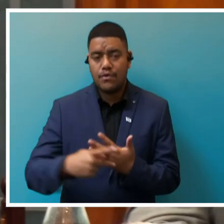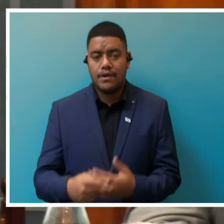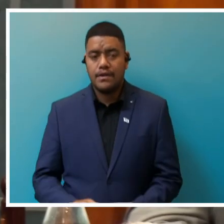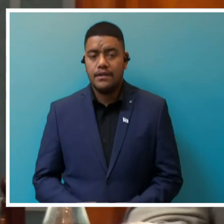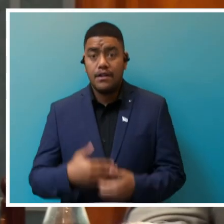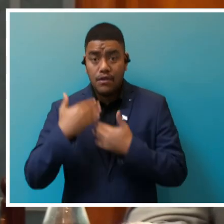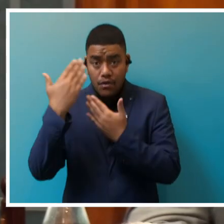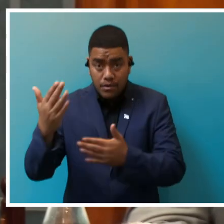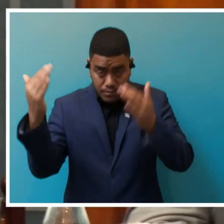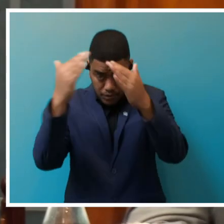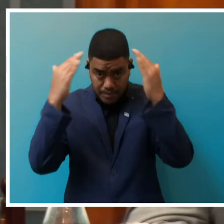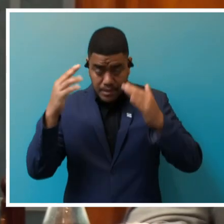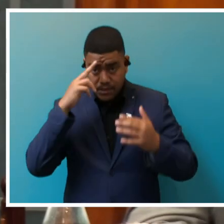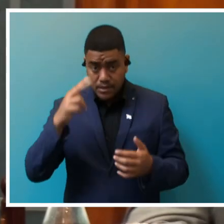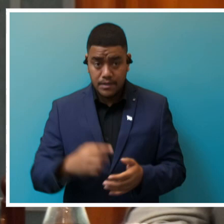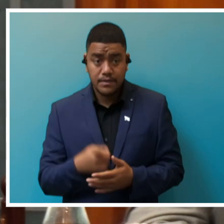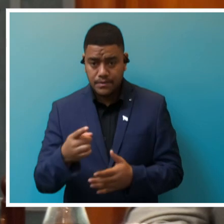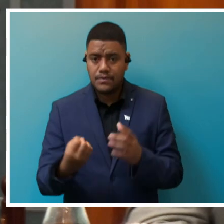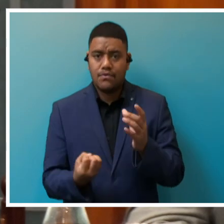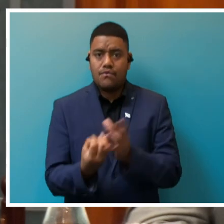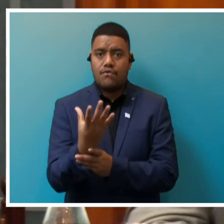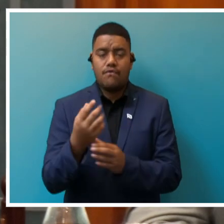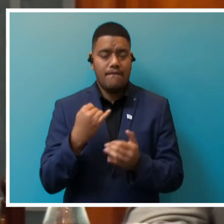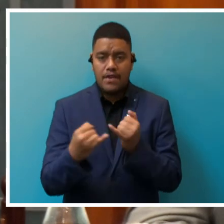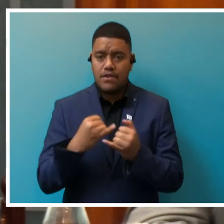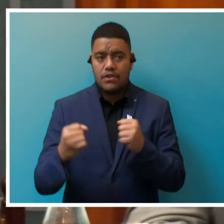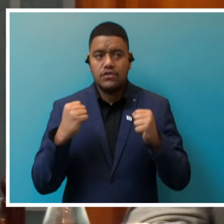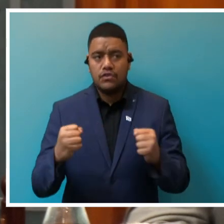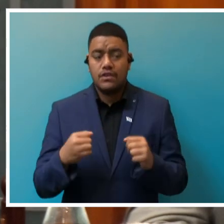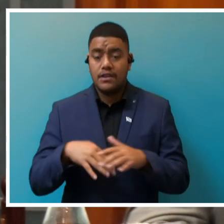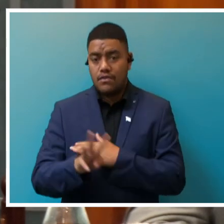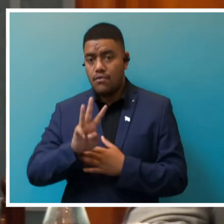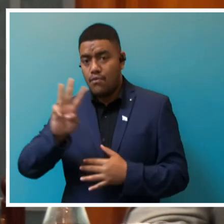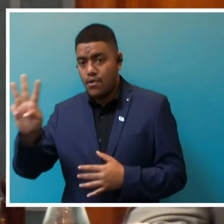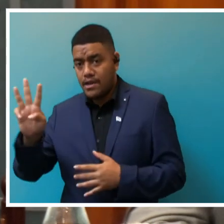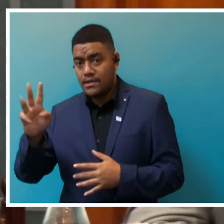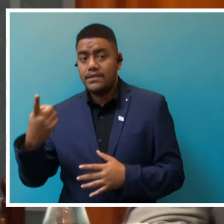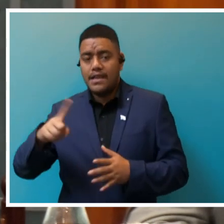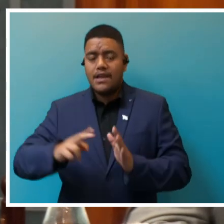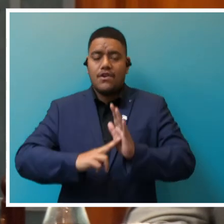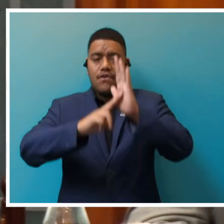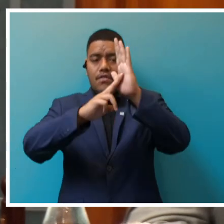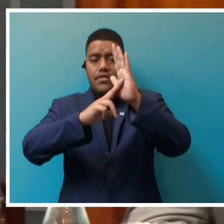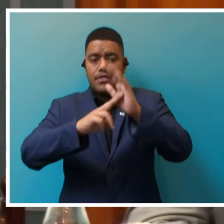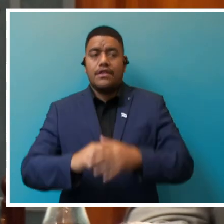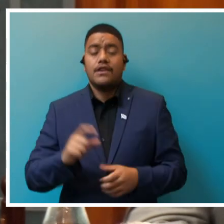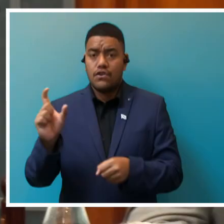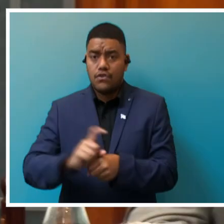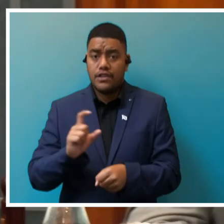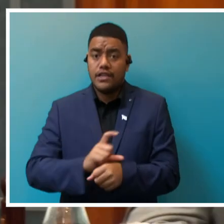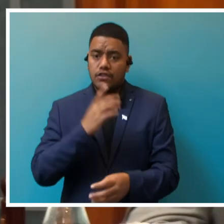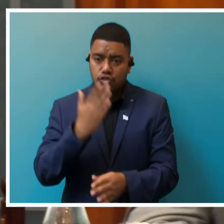Honourable Speaker, the growth of the industry is strong in the West and in the Northern Division, creating